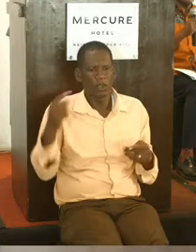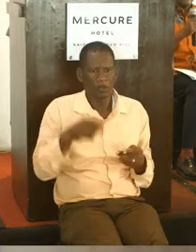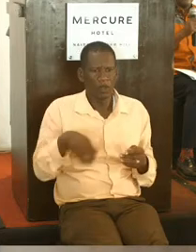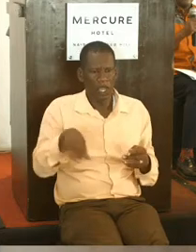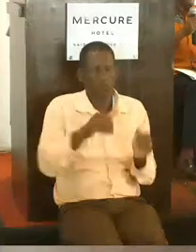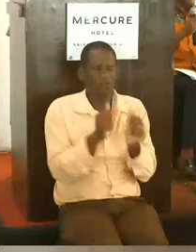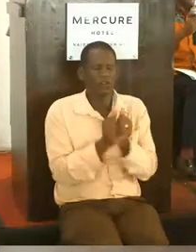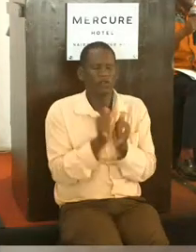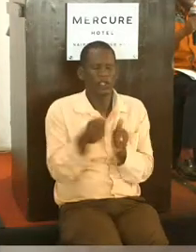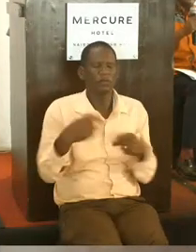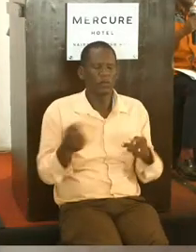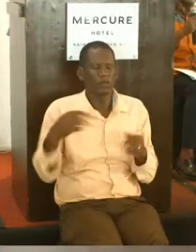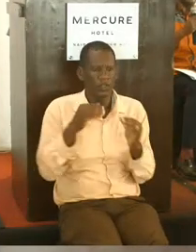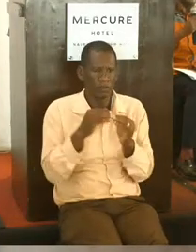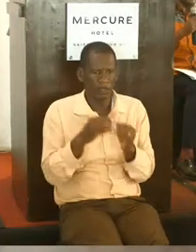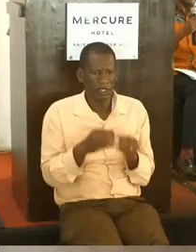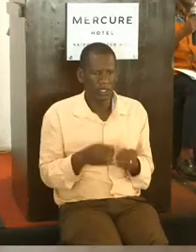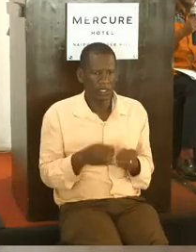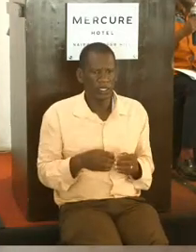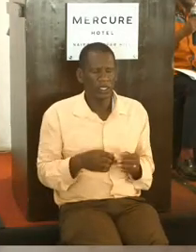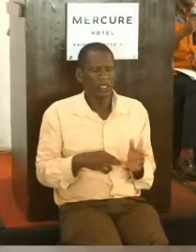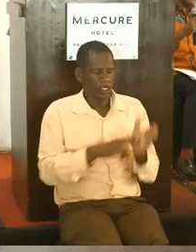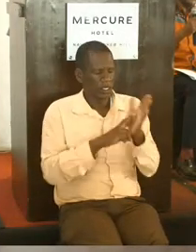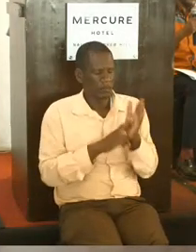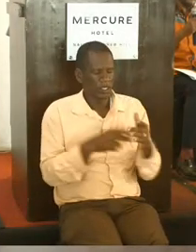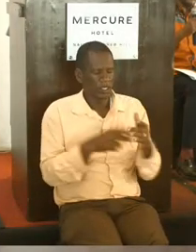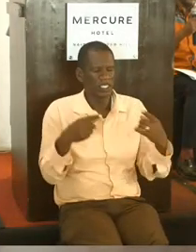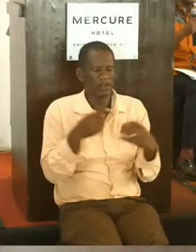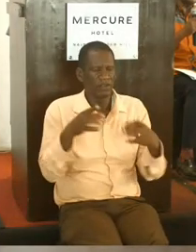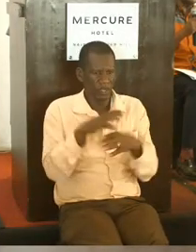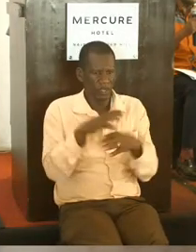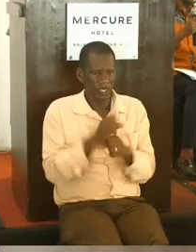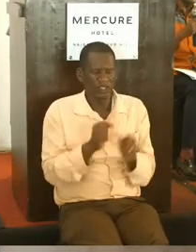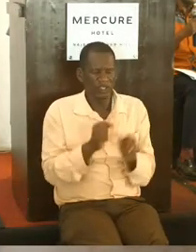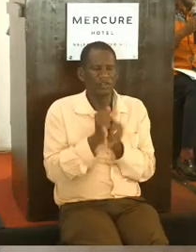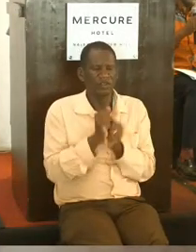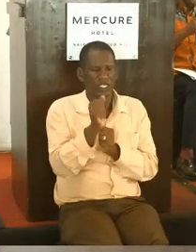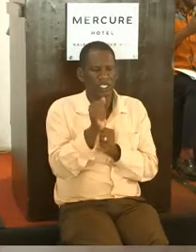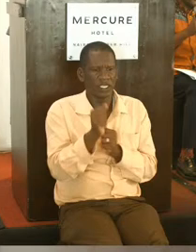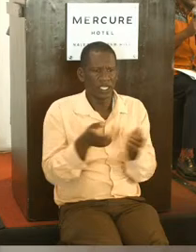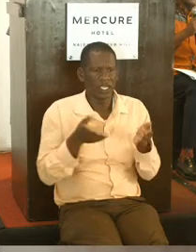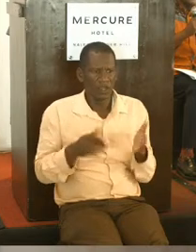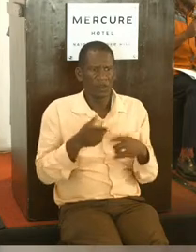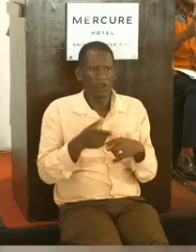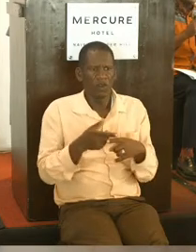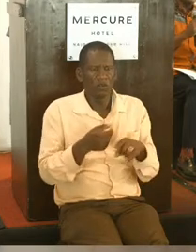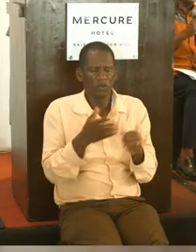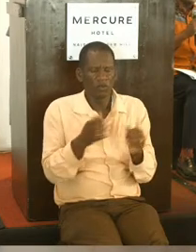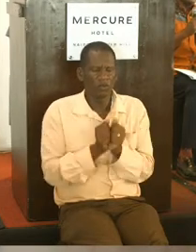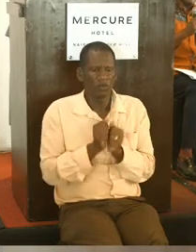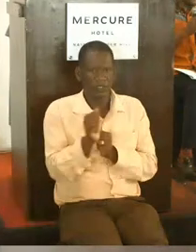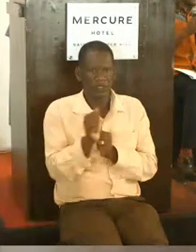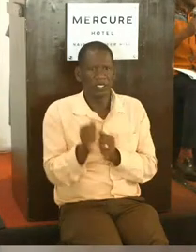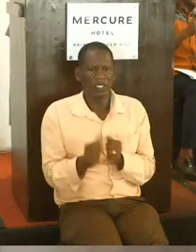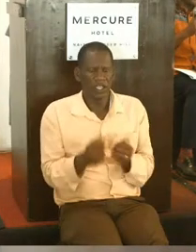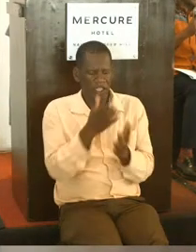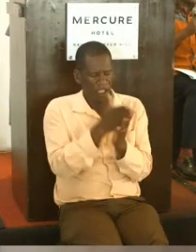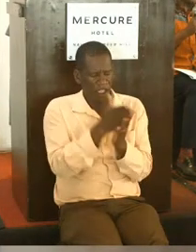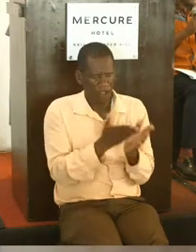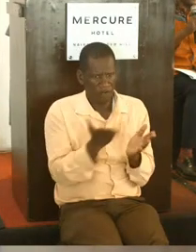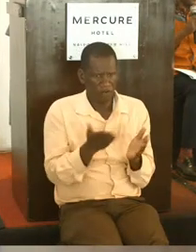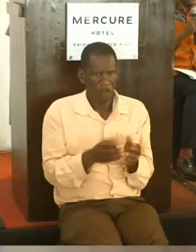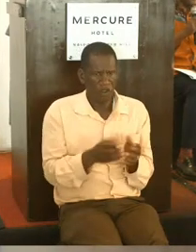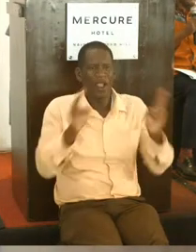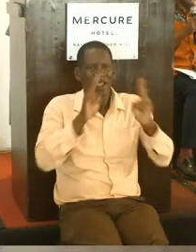about 15. representing various organizations 15 now out of those 15 half